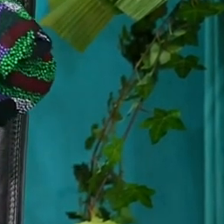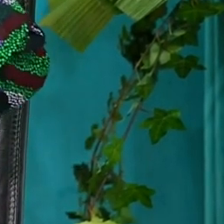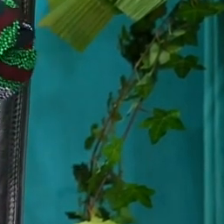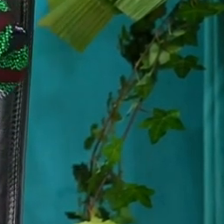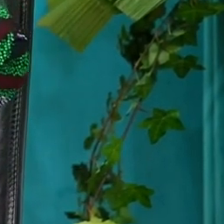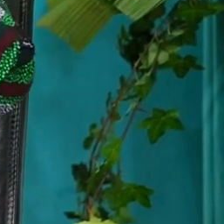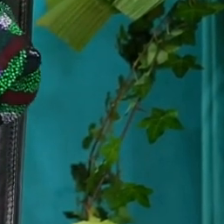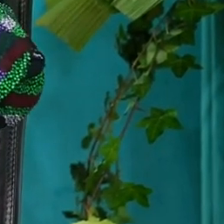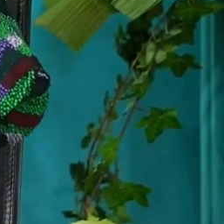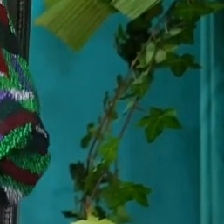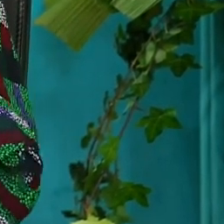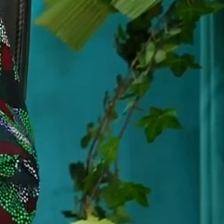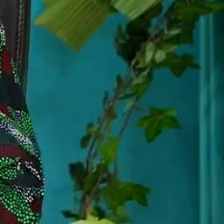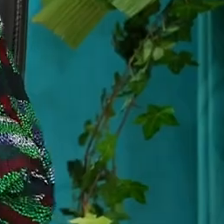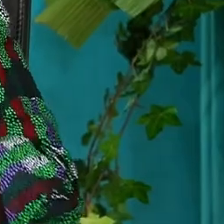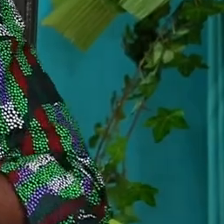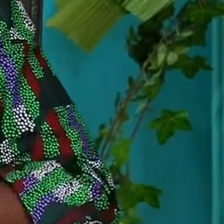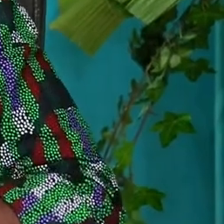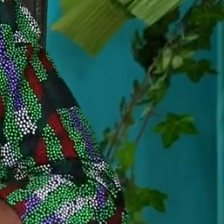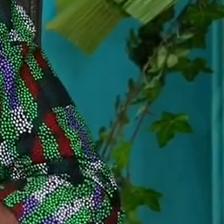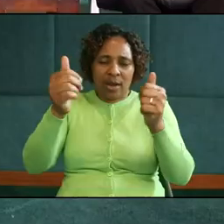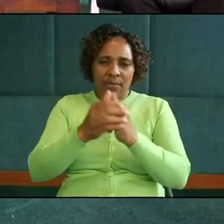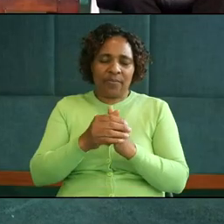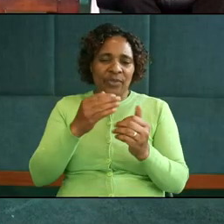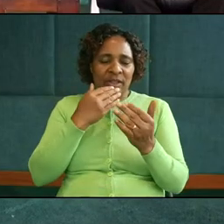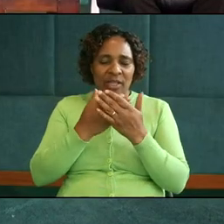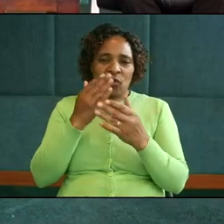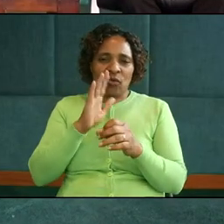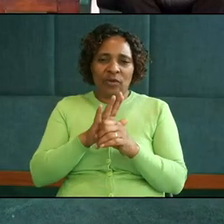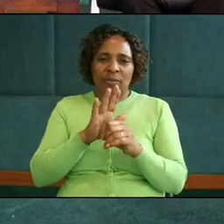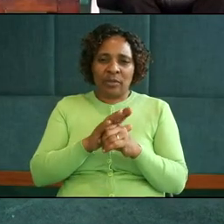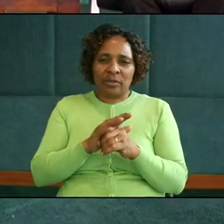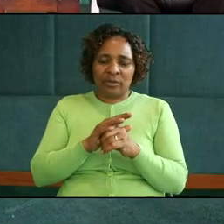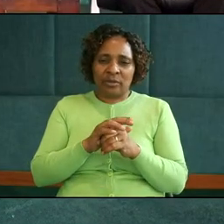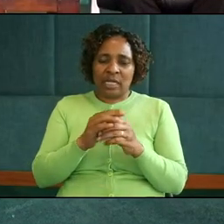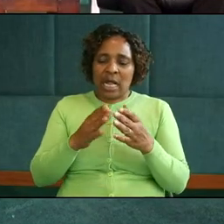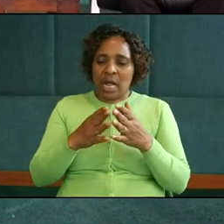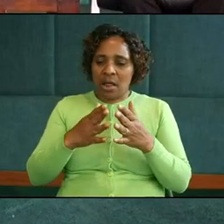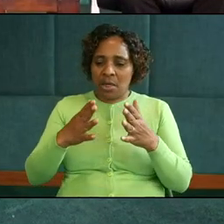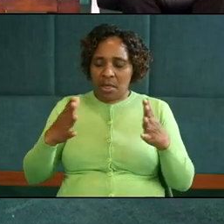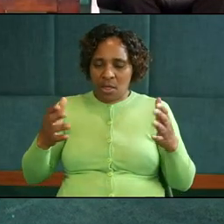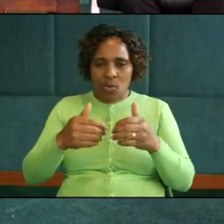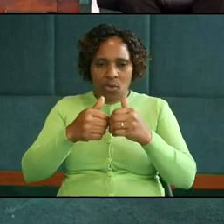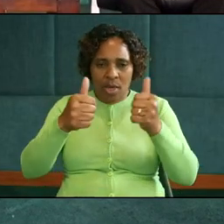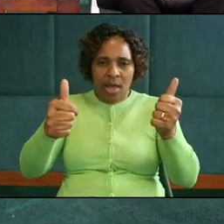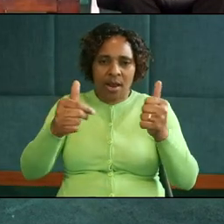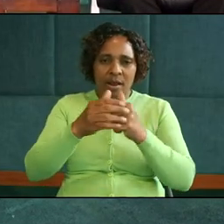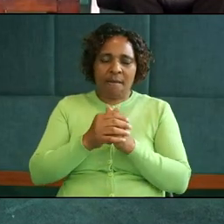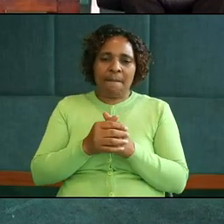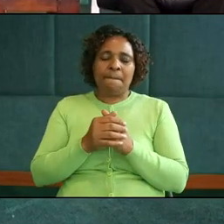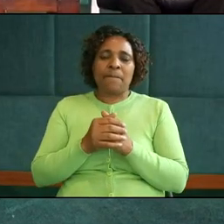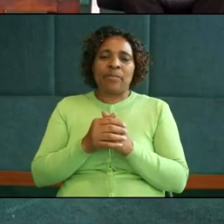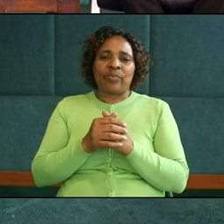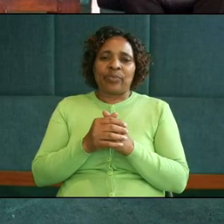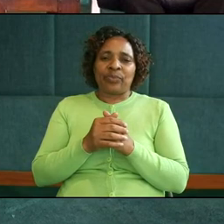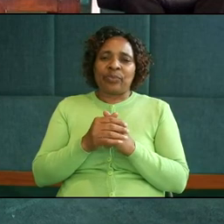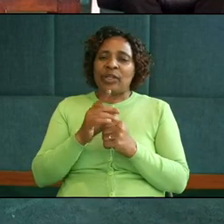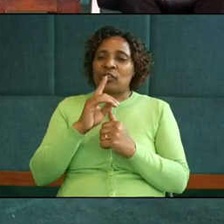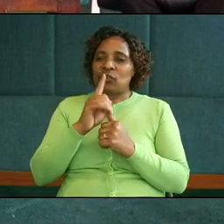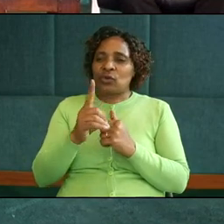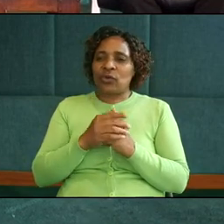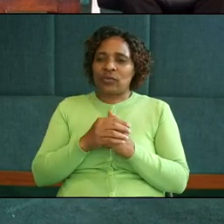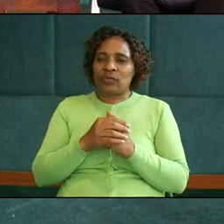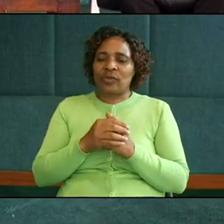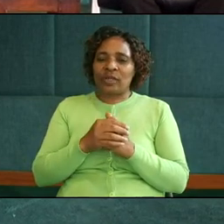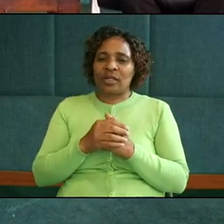faith. Mm. He acted. Thank you very much. That's very elaborate there. Silas. So, as